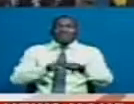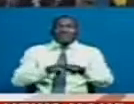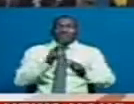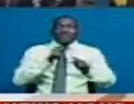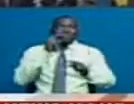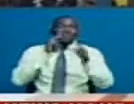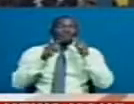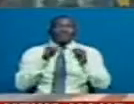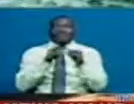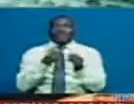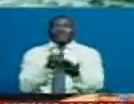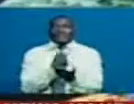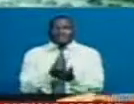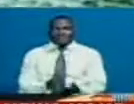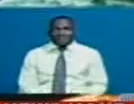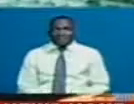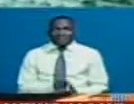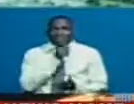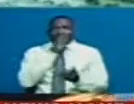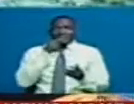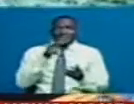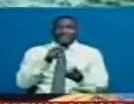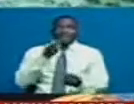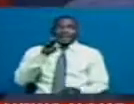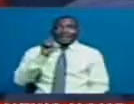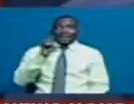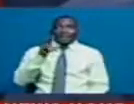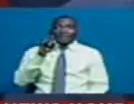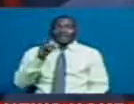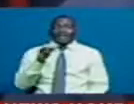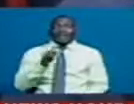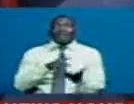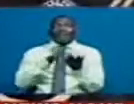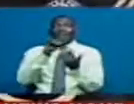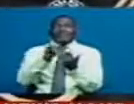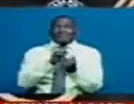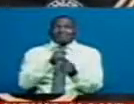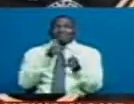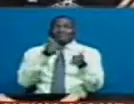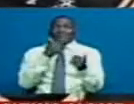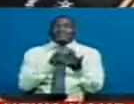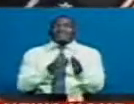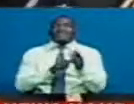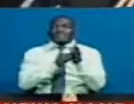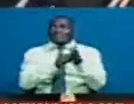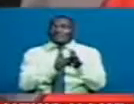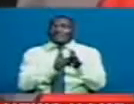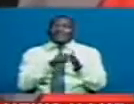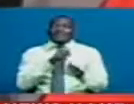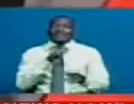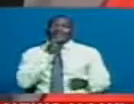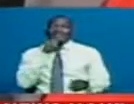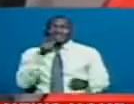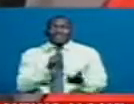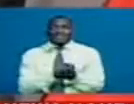cases of robbery across the country. Describing the Bekwai MP's initiative as an excellent example, the president said, for a